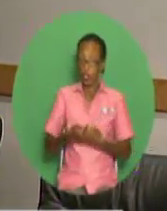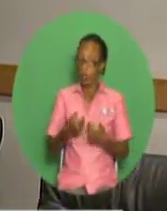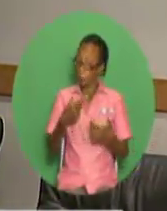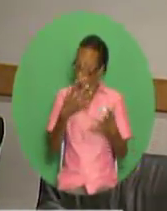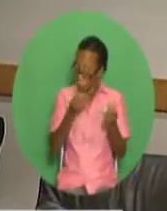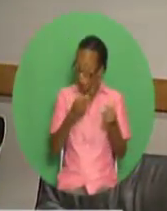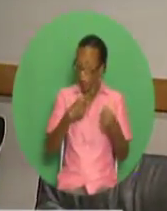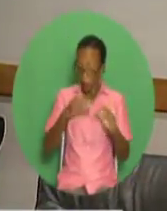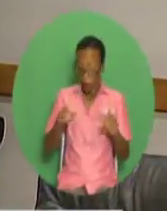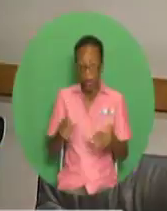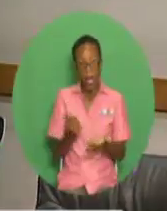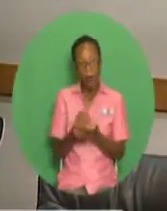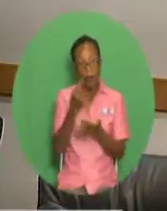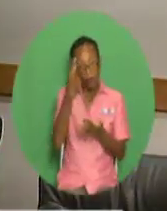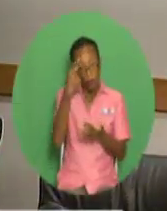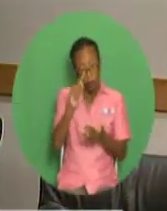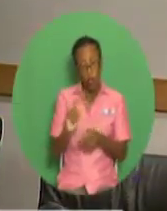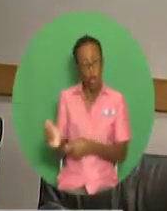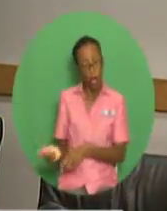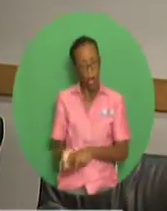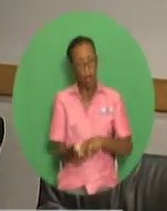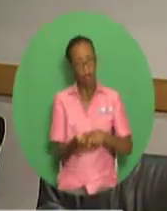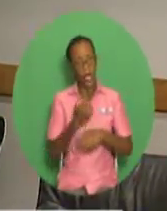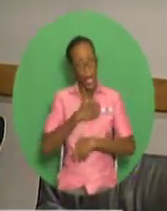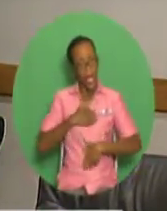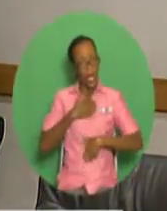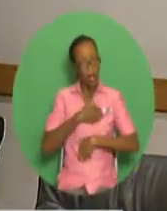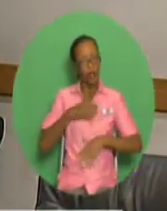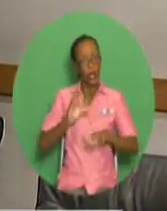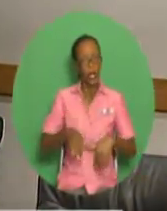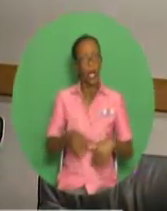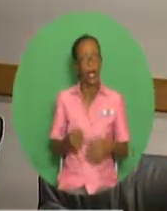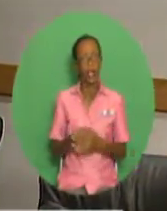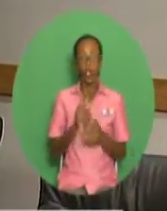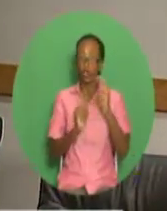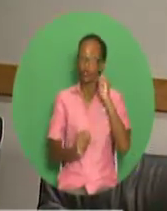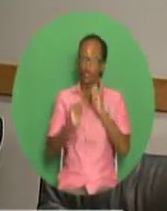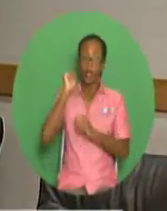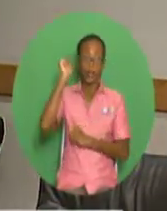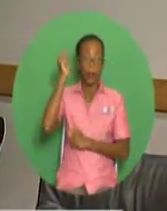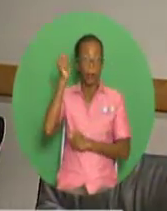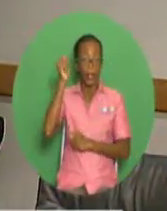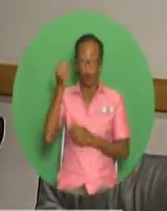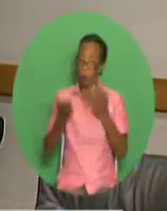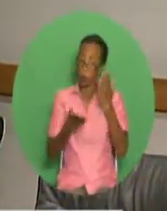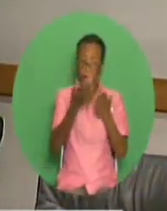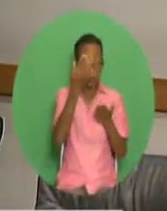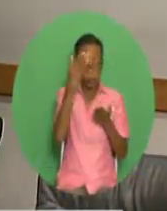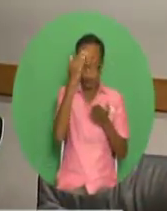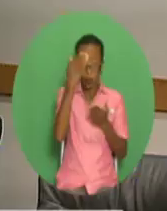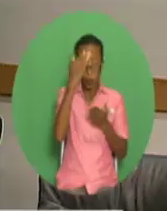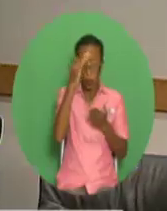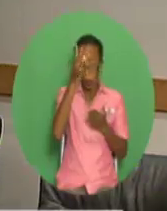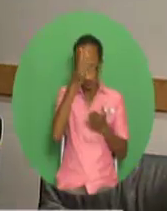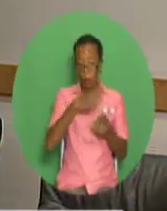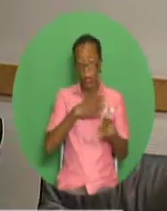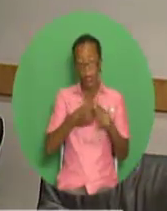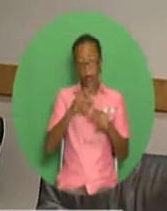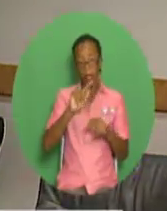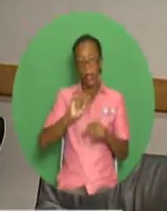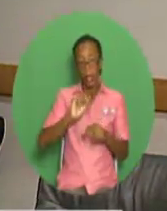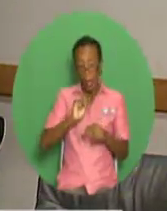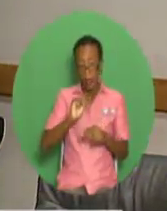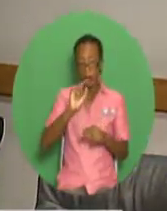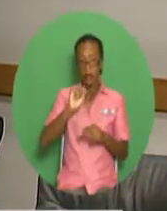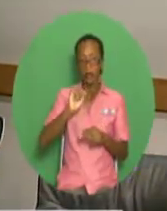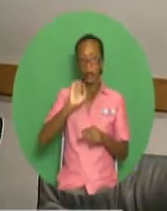I'll set up for you all together practice. But it's a fantastic sport. And I'm going to tell you this. Trinidad and Tobago, I don't know if you know a man called Stephen Ames. We